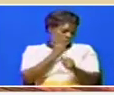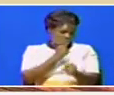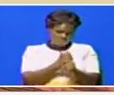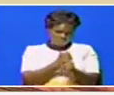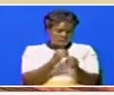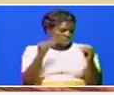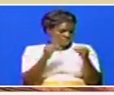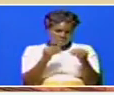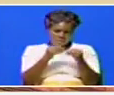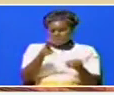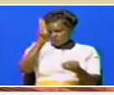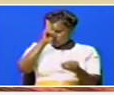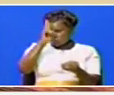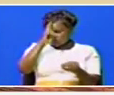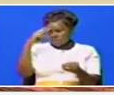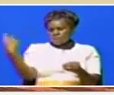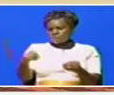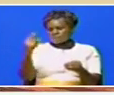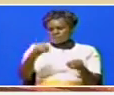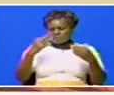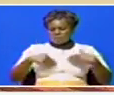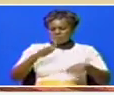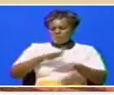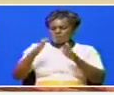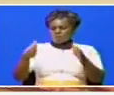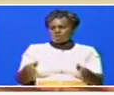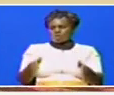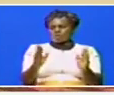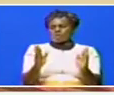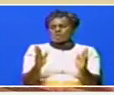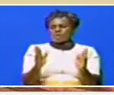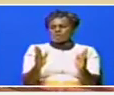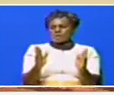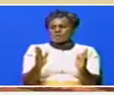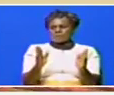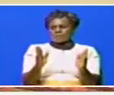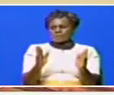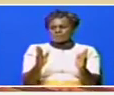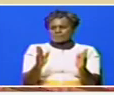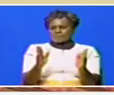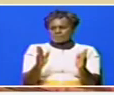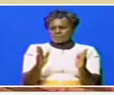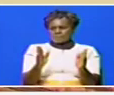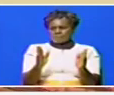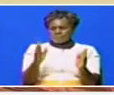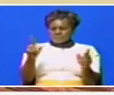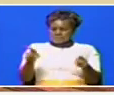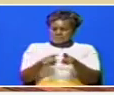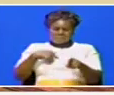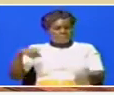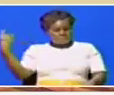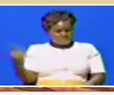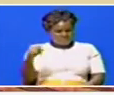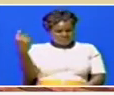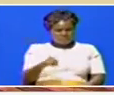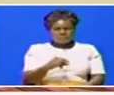Nikapata mapolisi wanachapa watu kwa njia. Sasa patakuwa hata polisi wanachapa watu kwa njia, hata mimi wakapita na mimi,